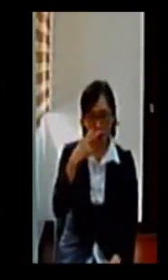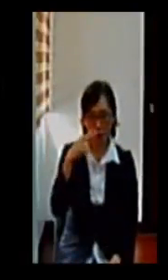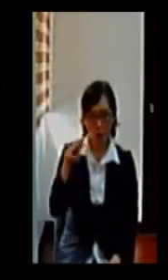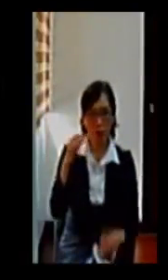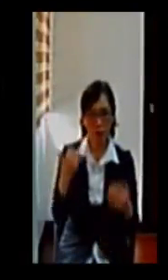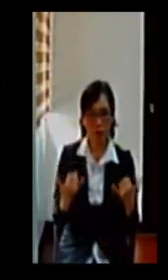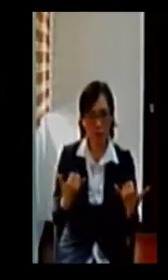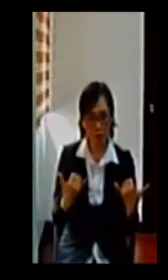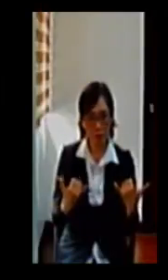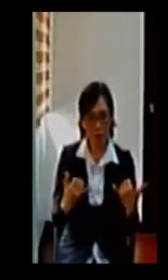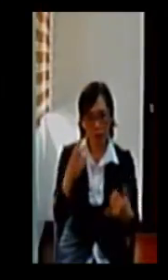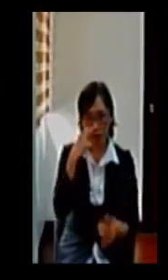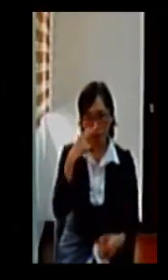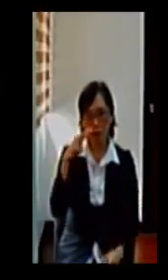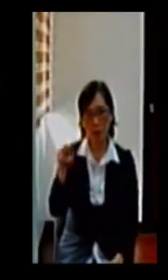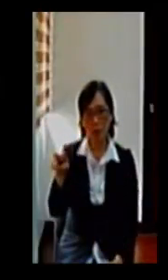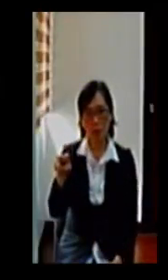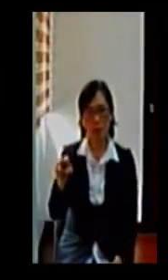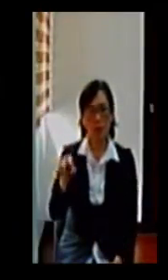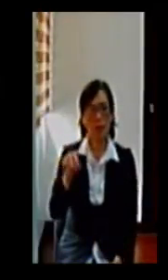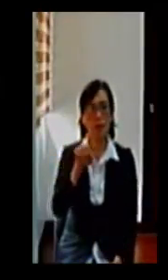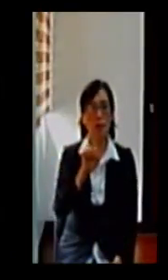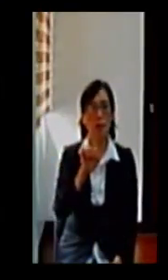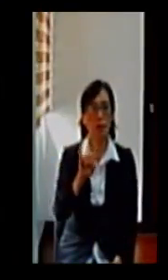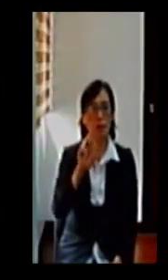is, we've seen this in Sibuyan Island,